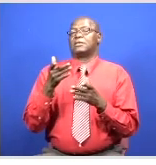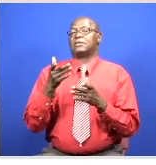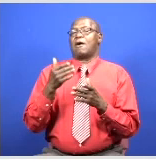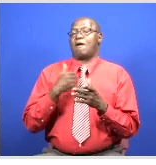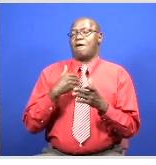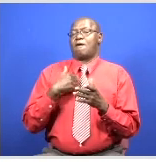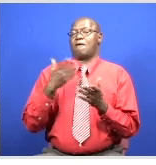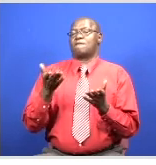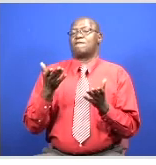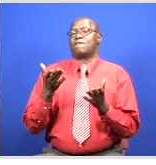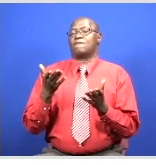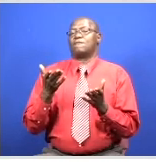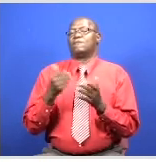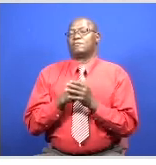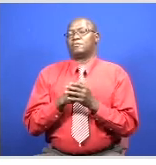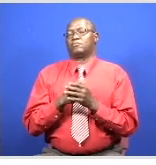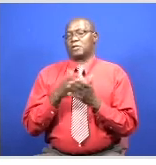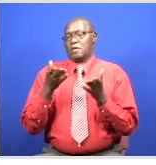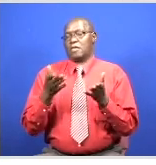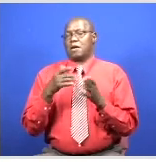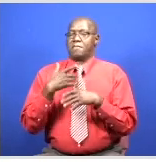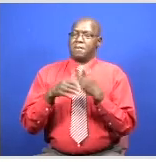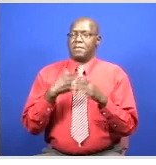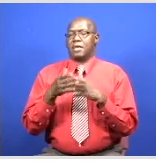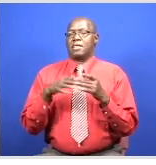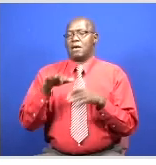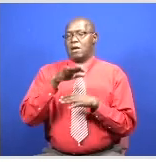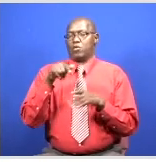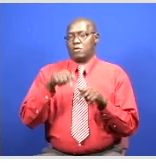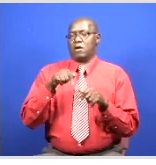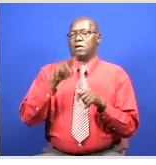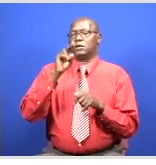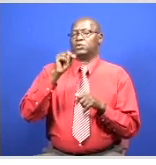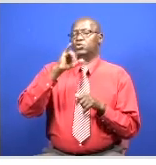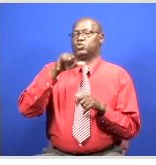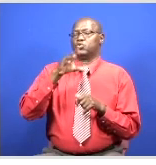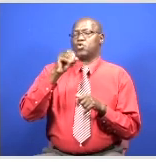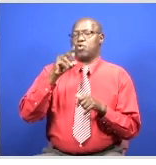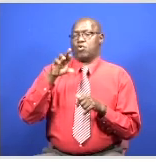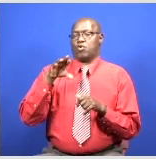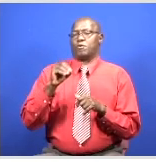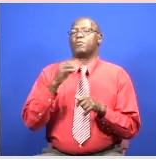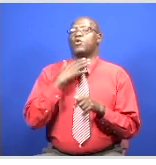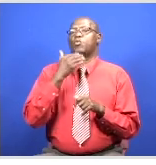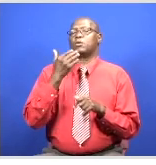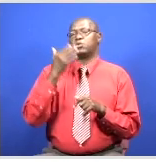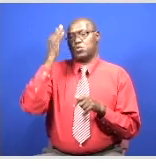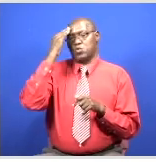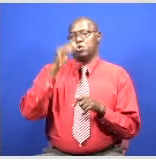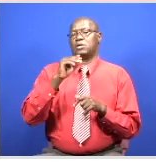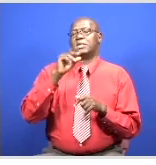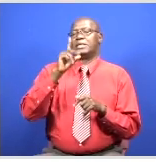banking around with those banks around here in Njoro. And we wanted to have them to know DTB exists and